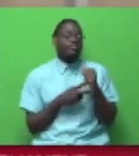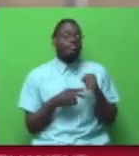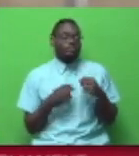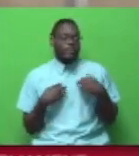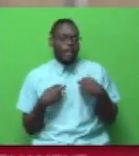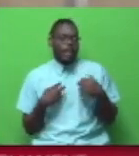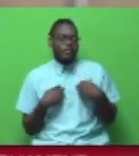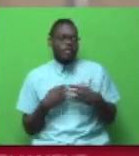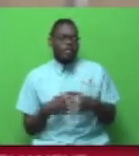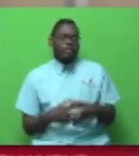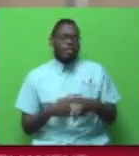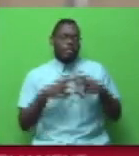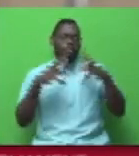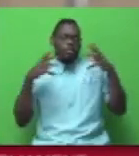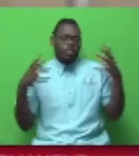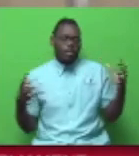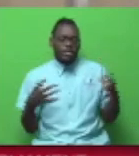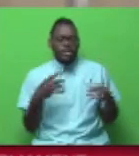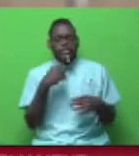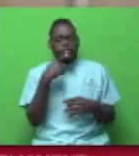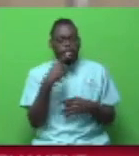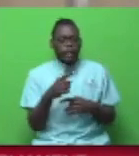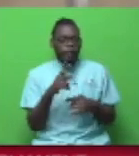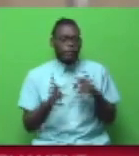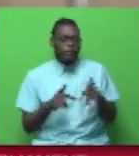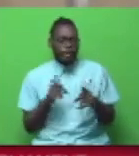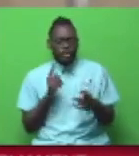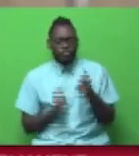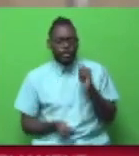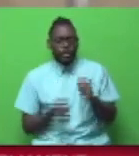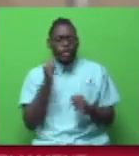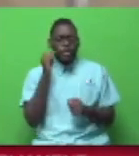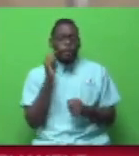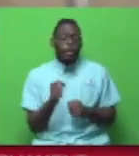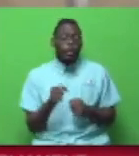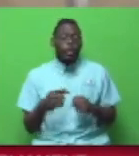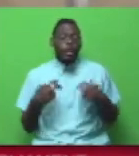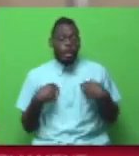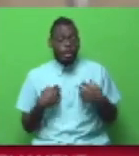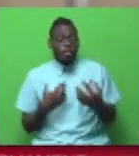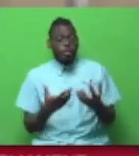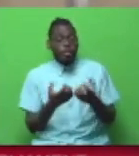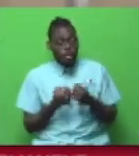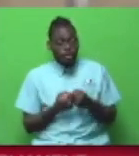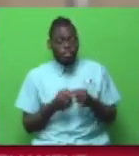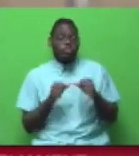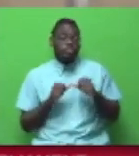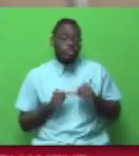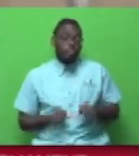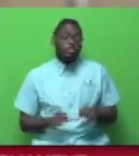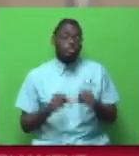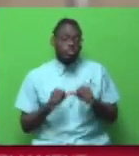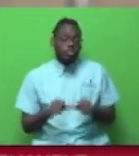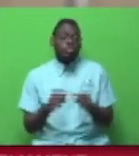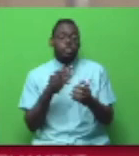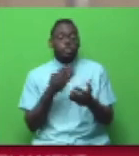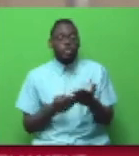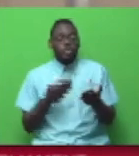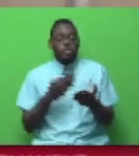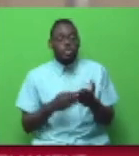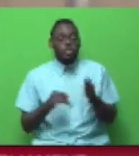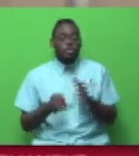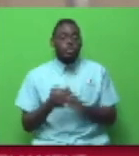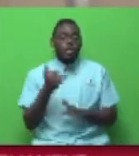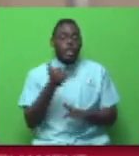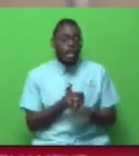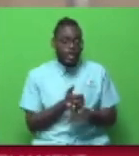and Tobago. That report, and I read it into the Hansard, that report of the 2nd of July, 2021, it's a report in which the